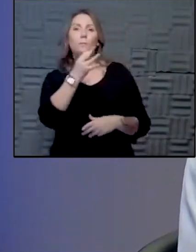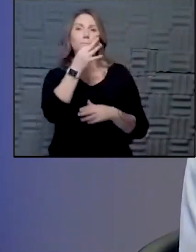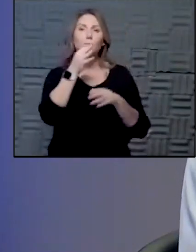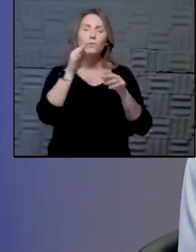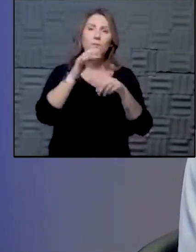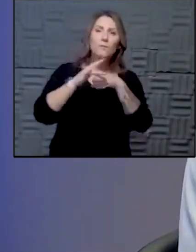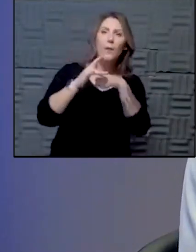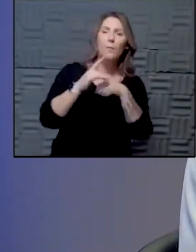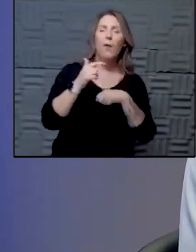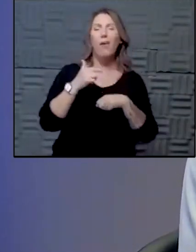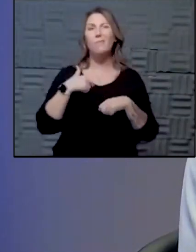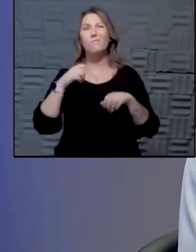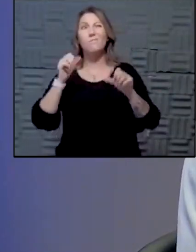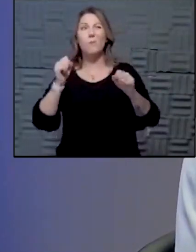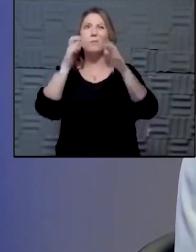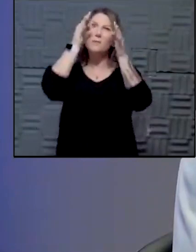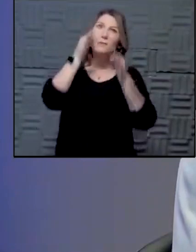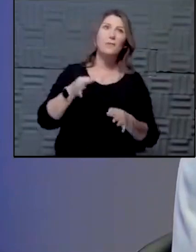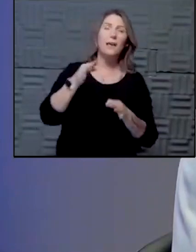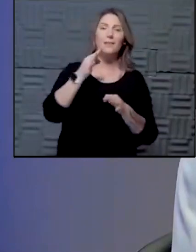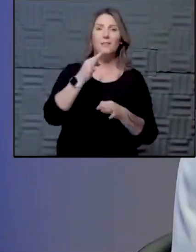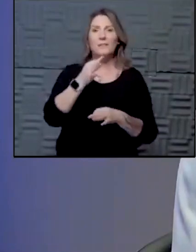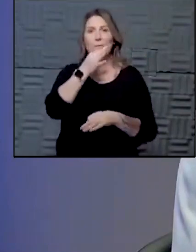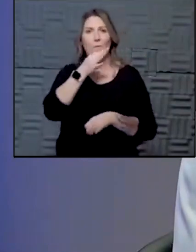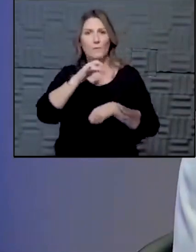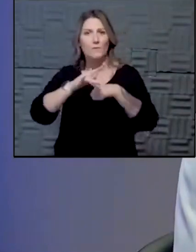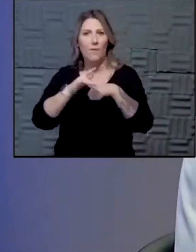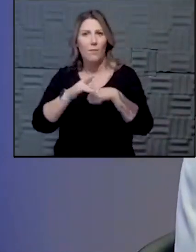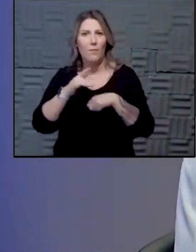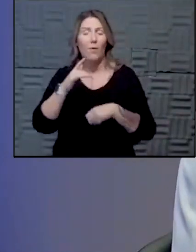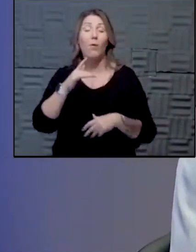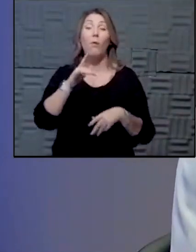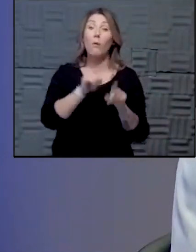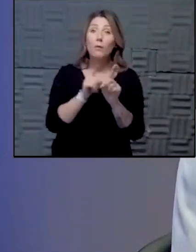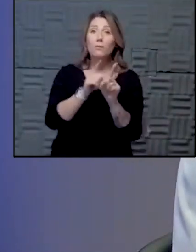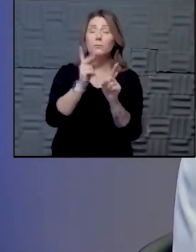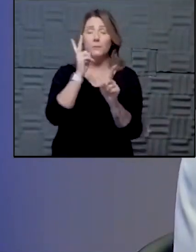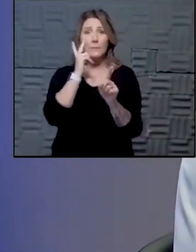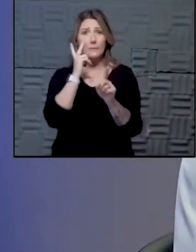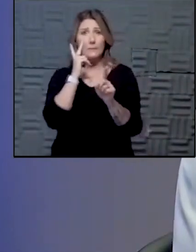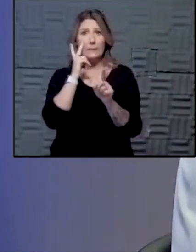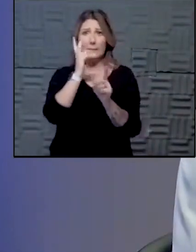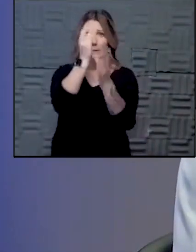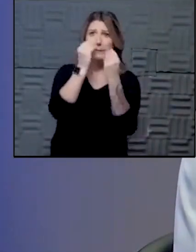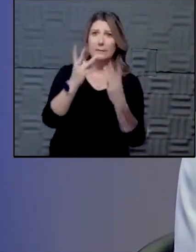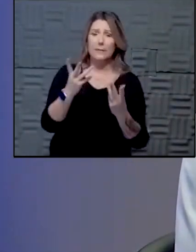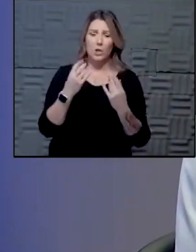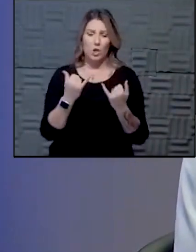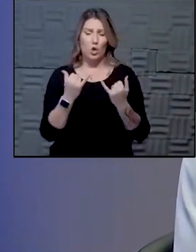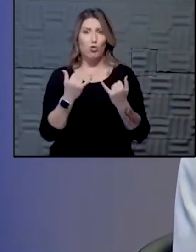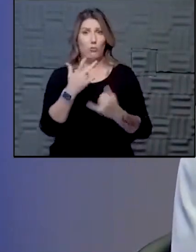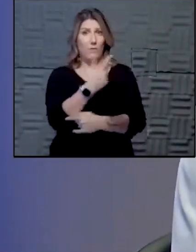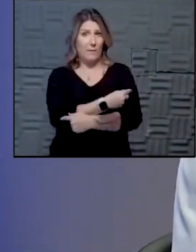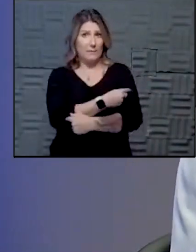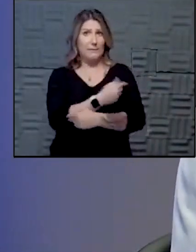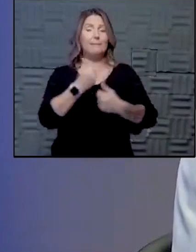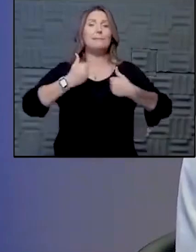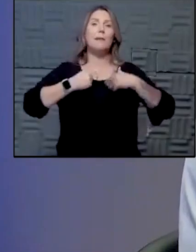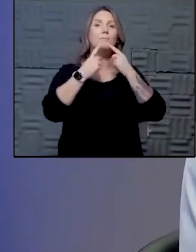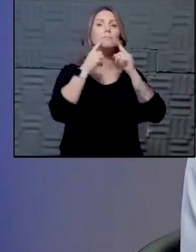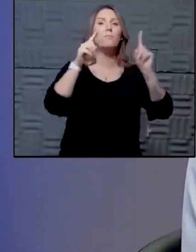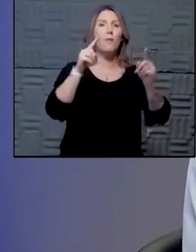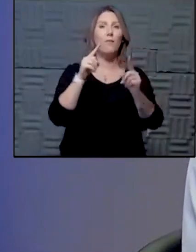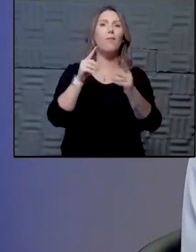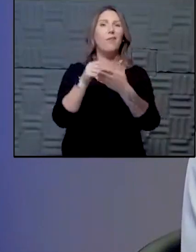Probably go with as soon as it's available, just because we also have seen data saying that these current vaccines do have efficacy, and then of course get